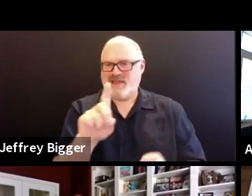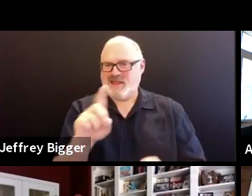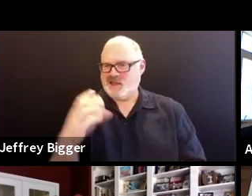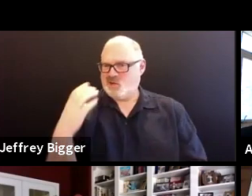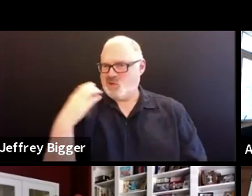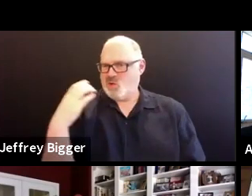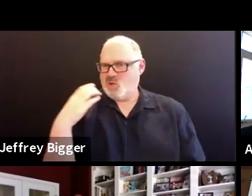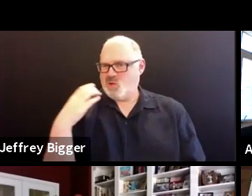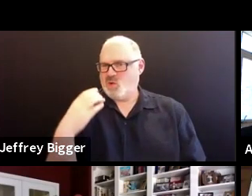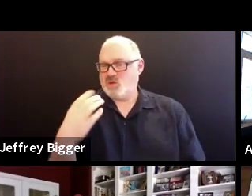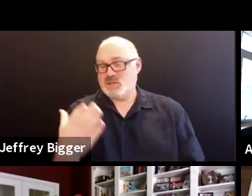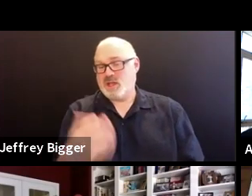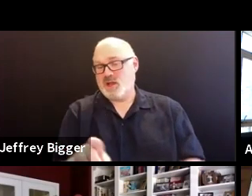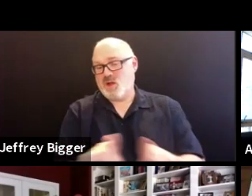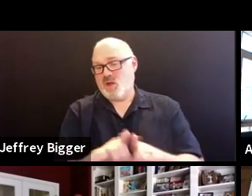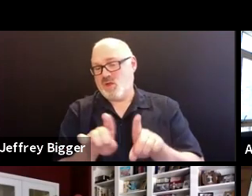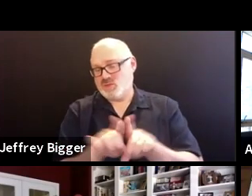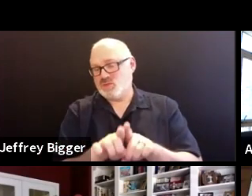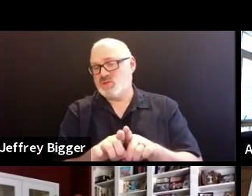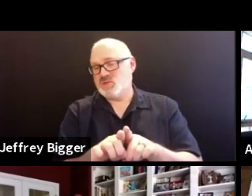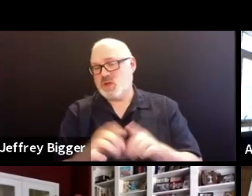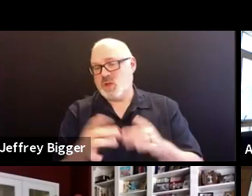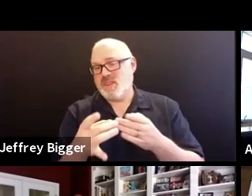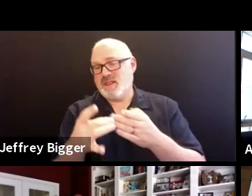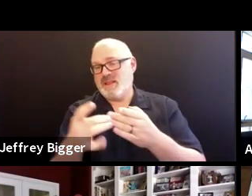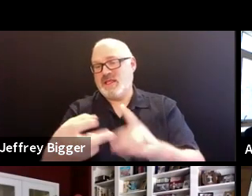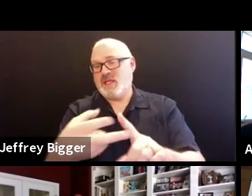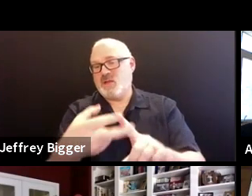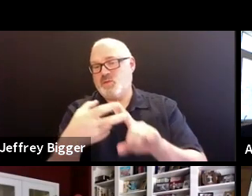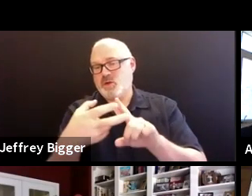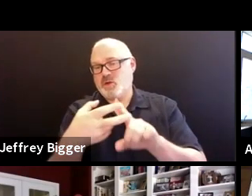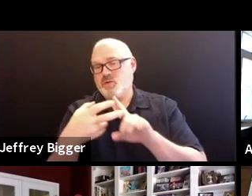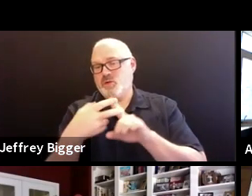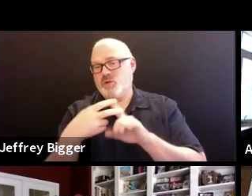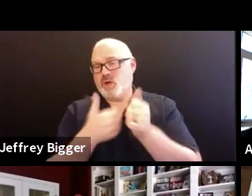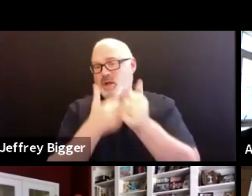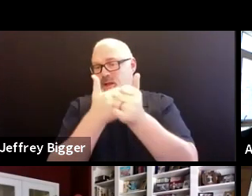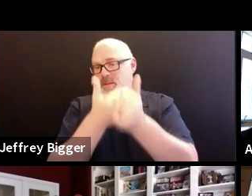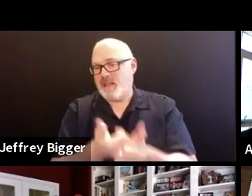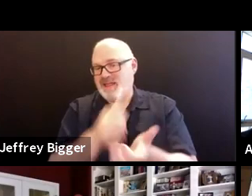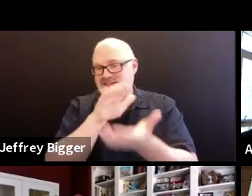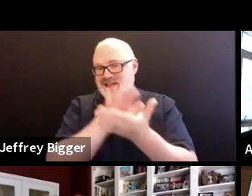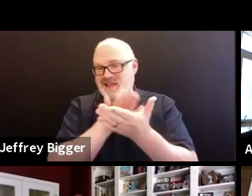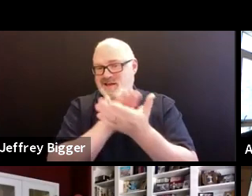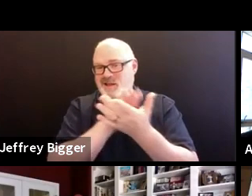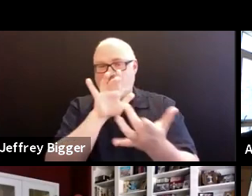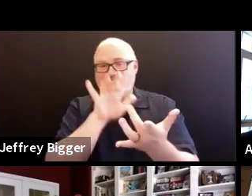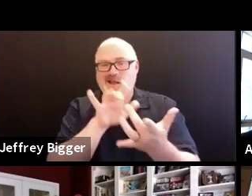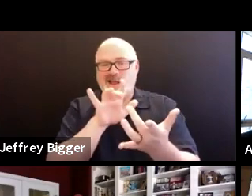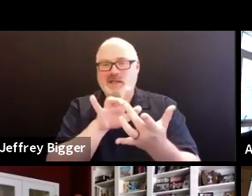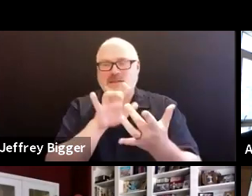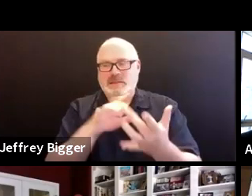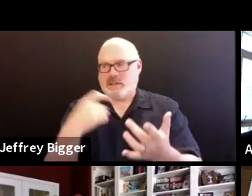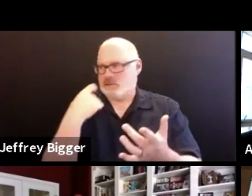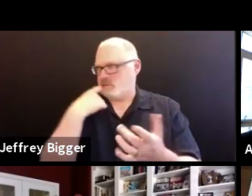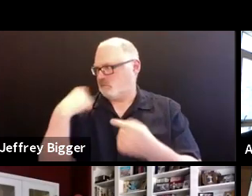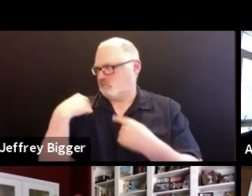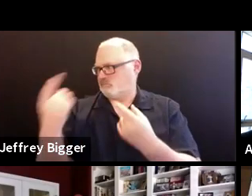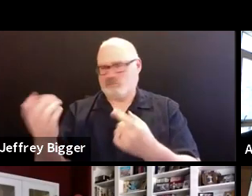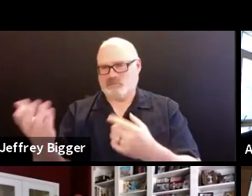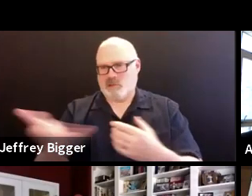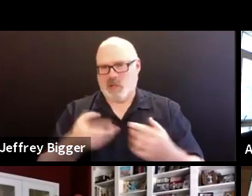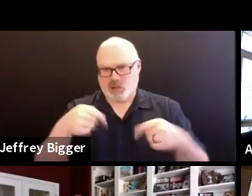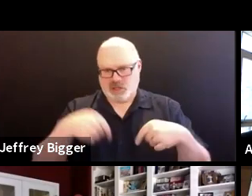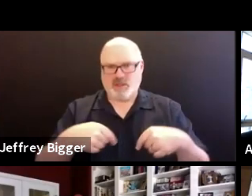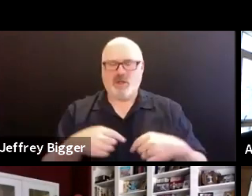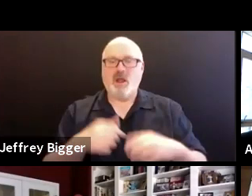and notably, he's been the lead recruiter, compliance, and academic contact since his arrival.